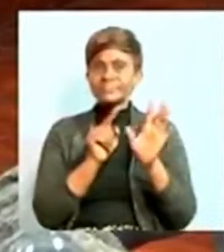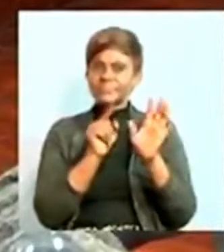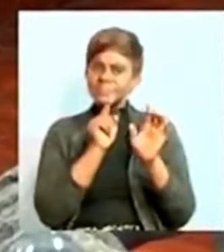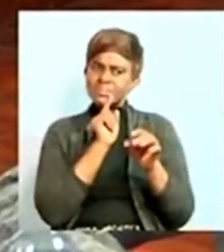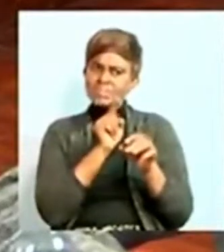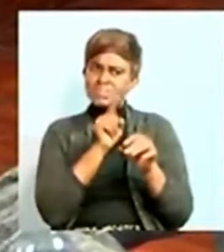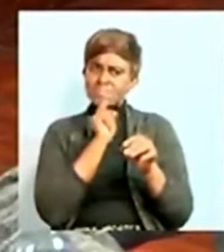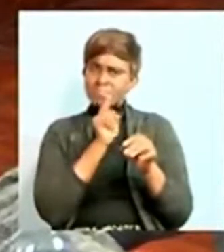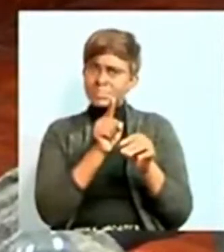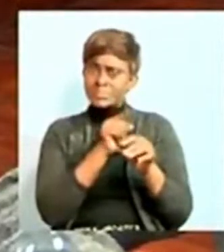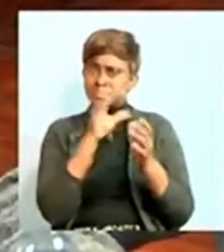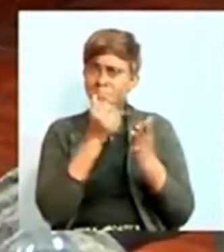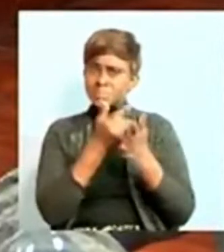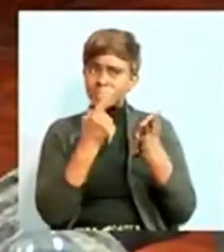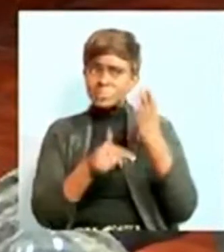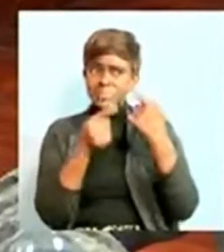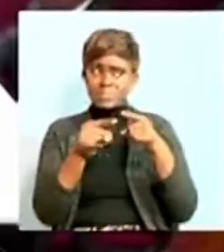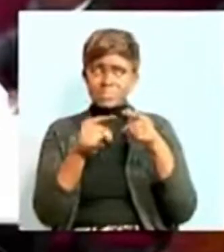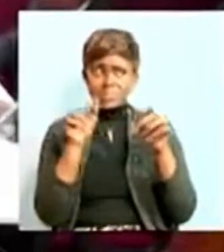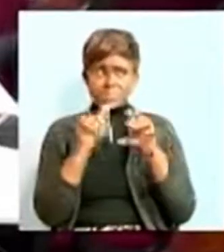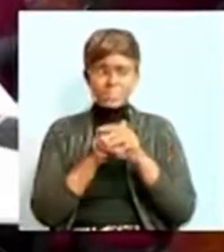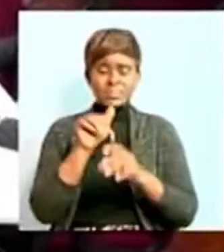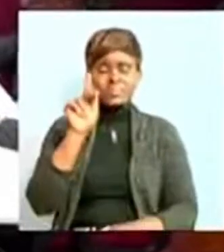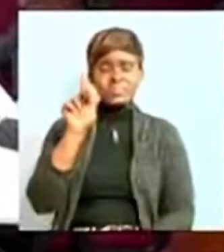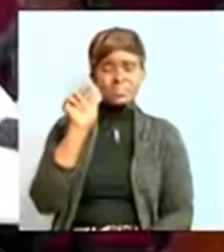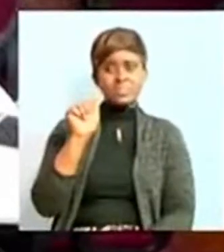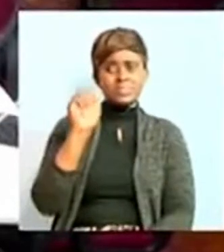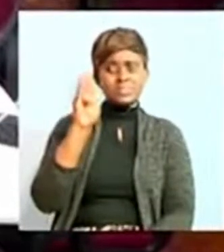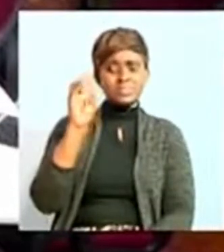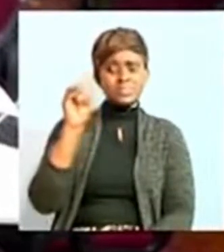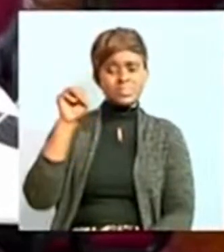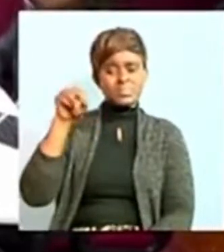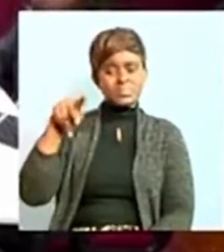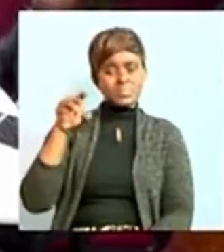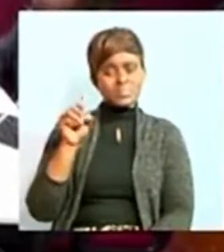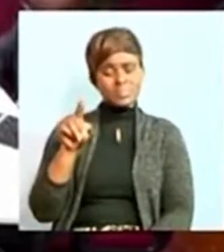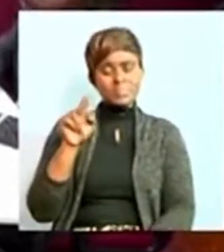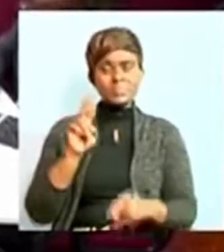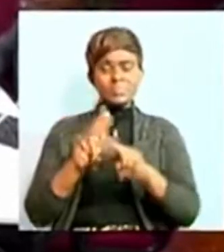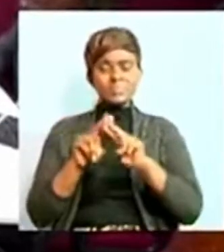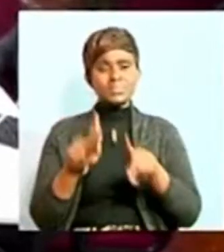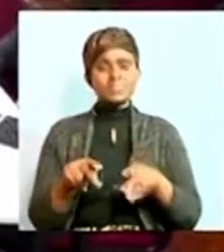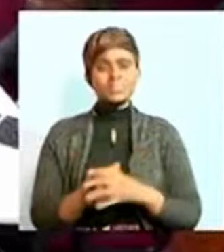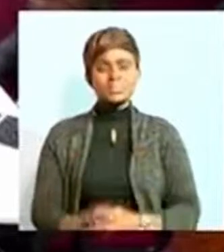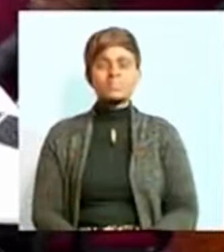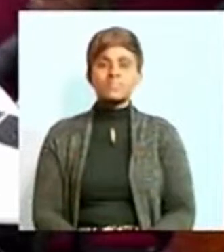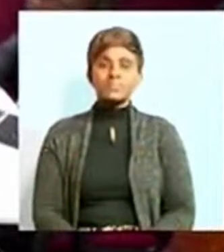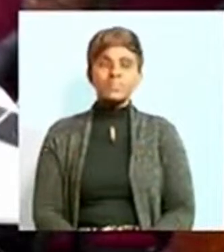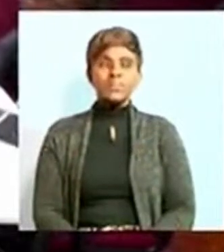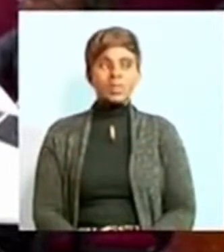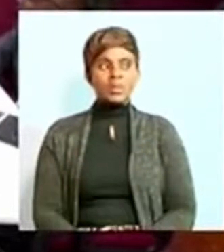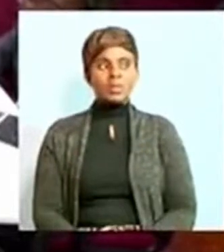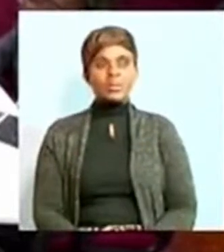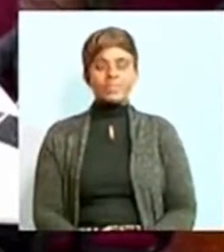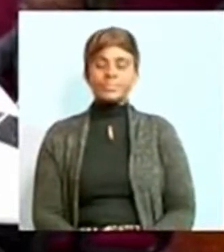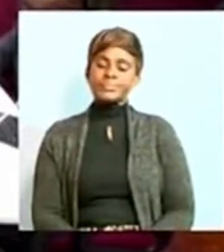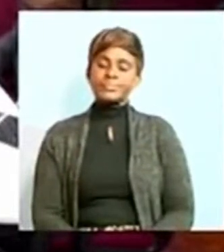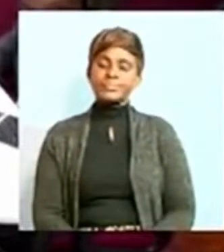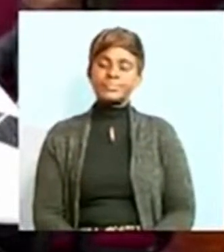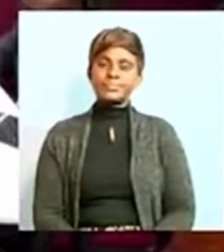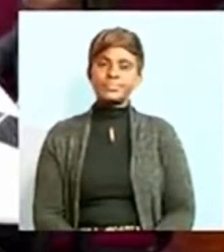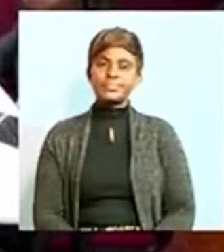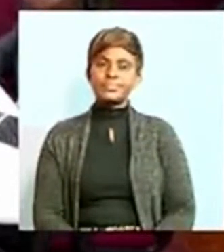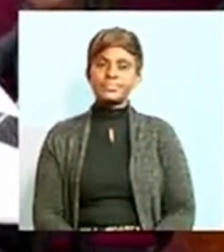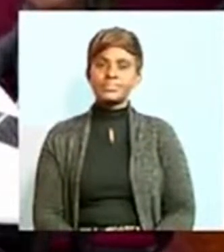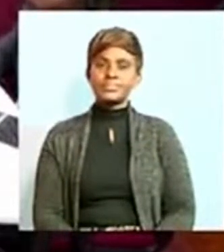that the common practice at Kabompo, Chair? That payment vouchers